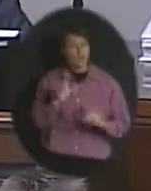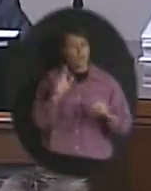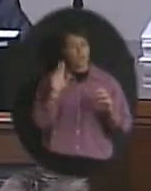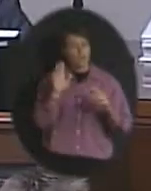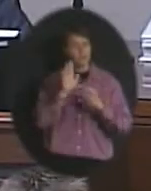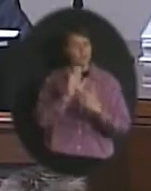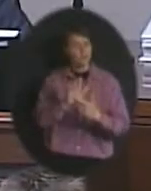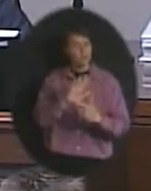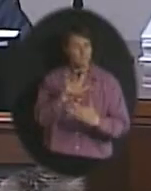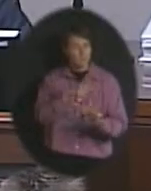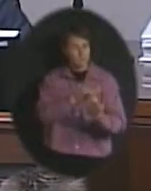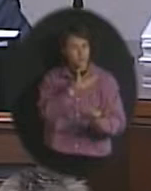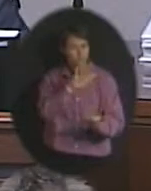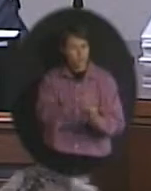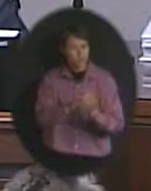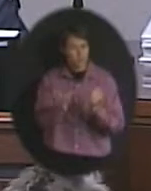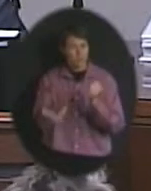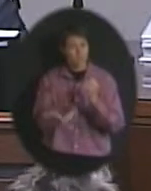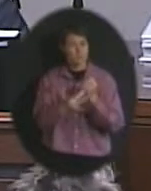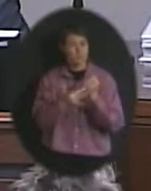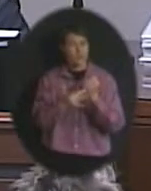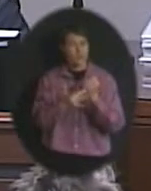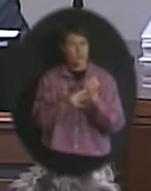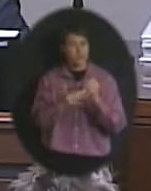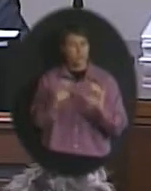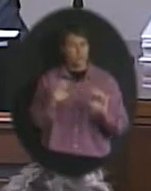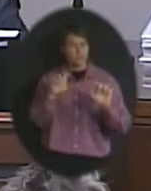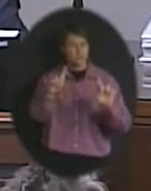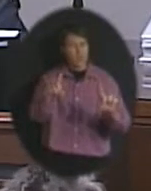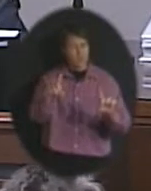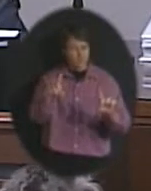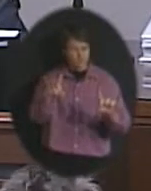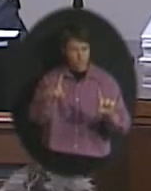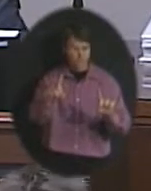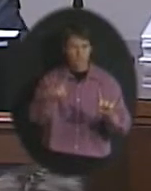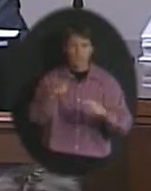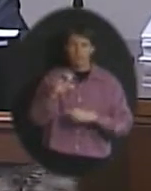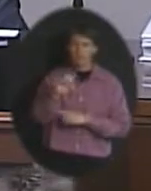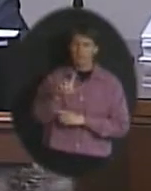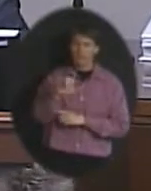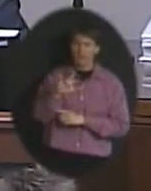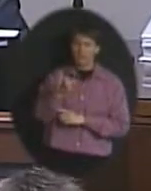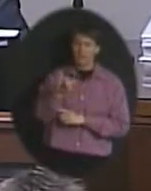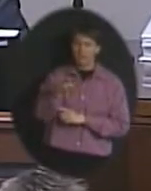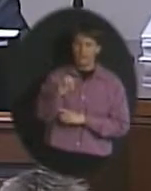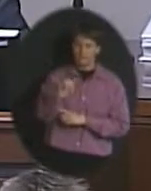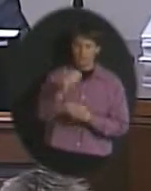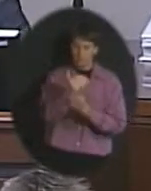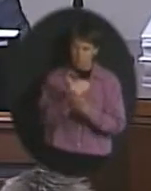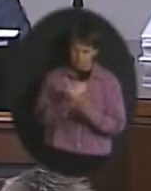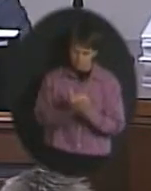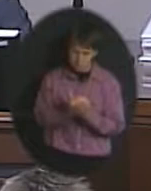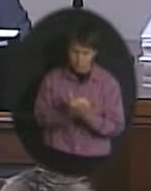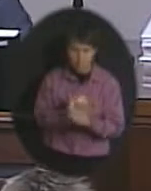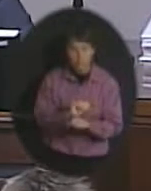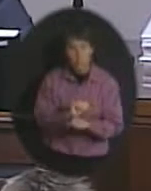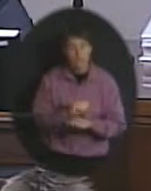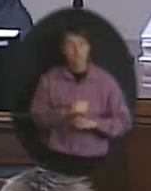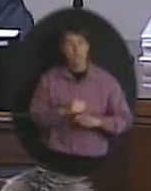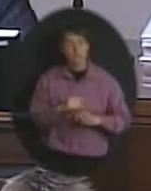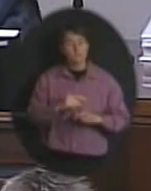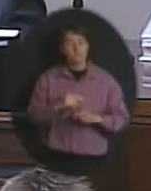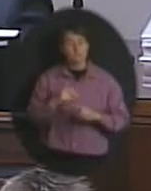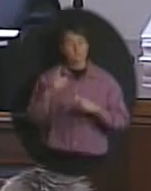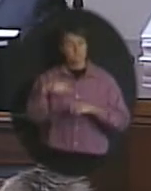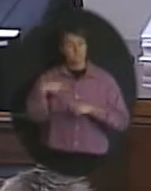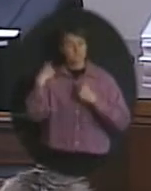school technical education elective coursework. After a year, or actually